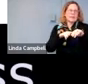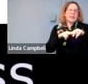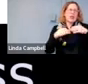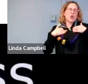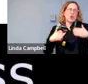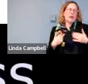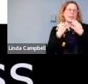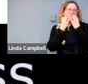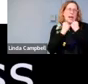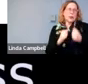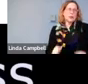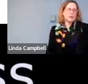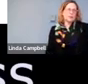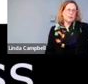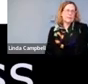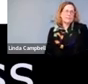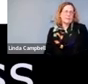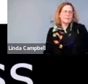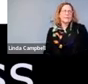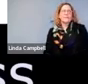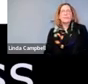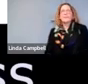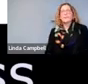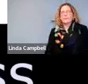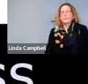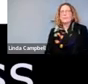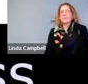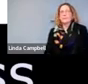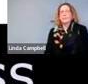Only high-value systems that humans value.